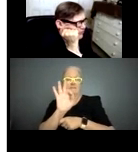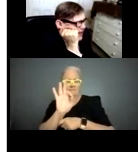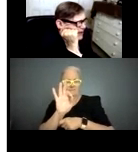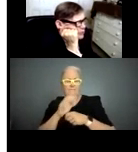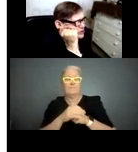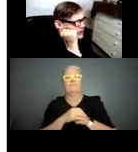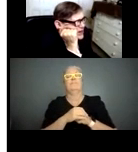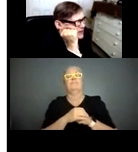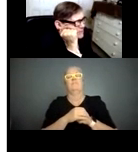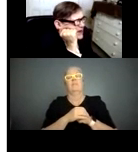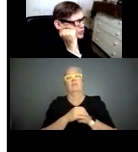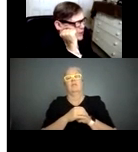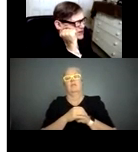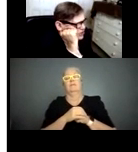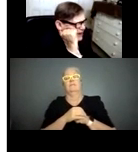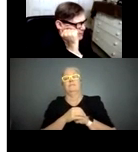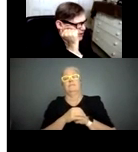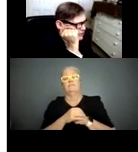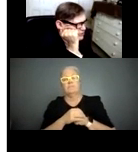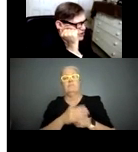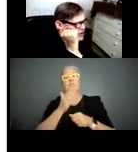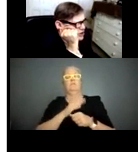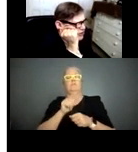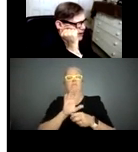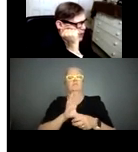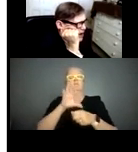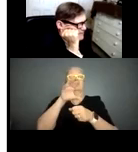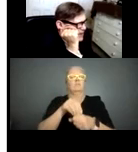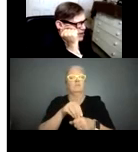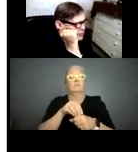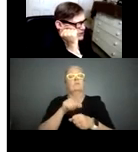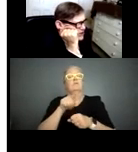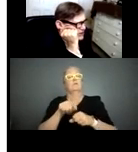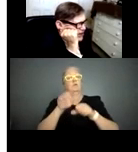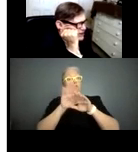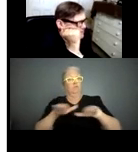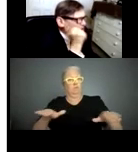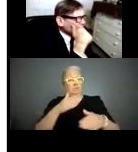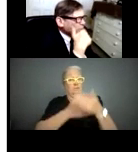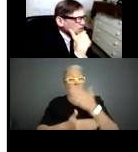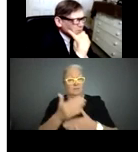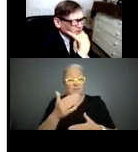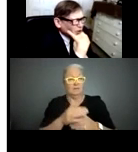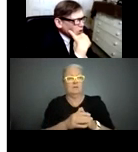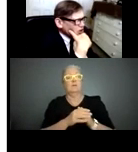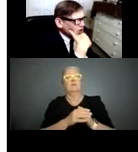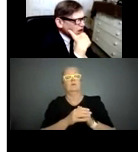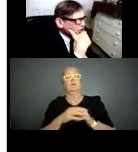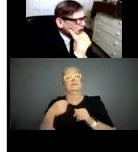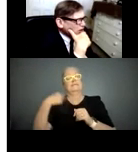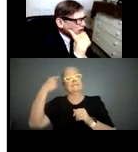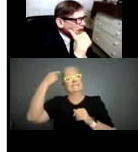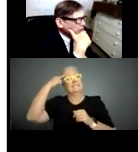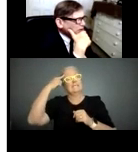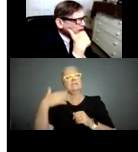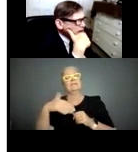end of that was that there needed to be a twin track approach. Track one, which is education based on the principle of equality and